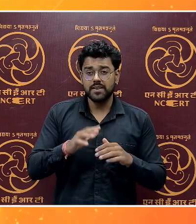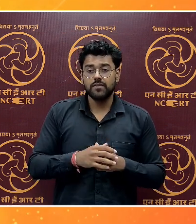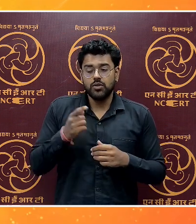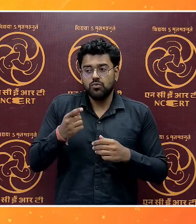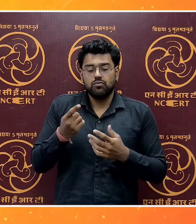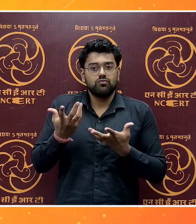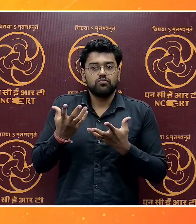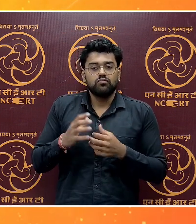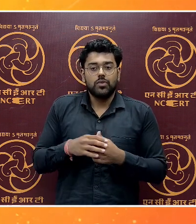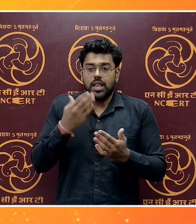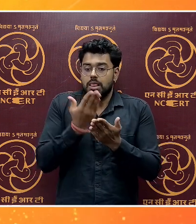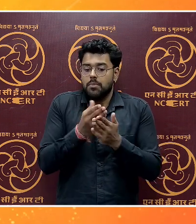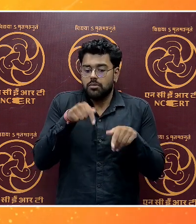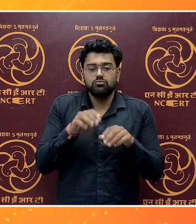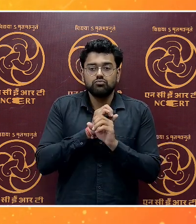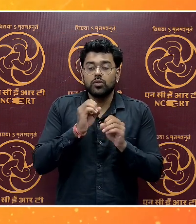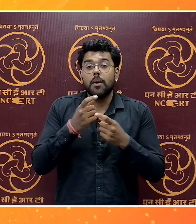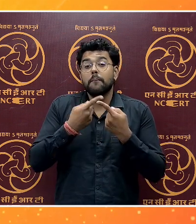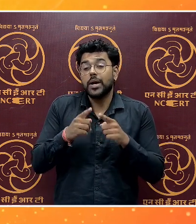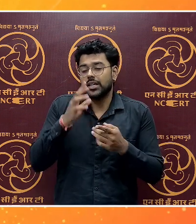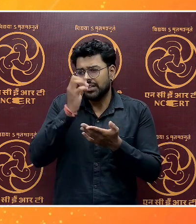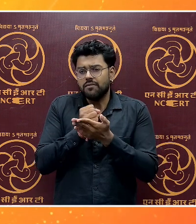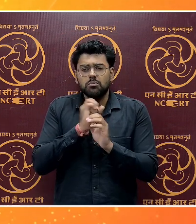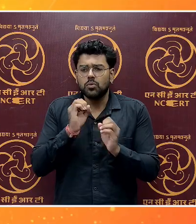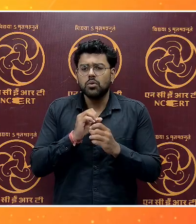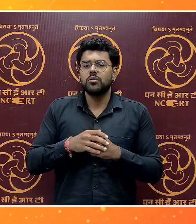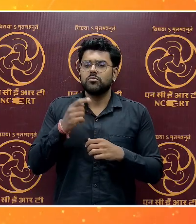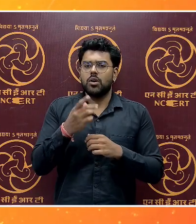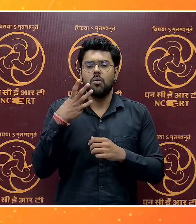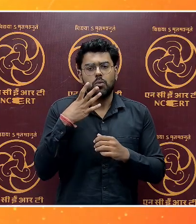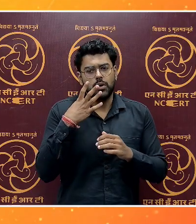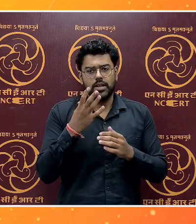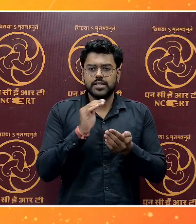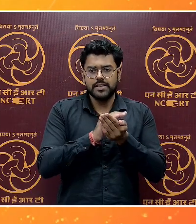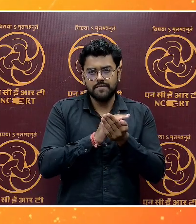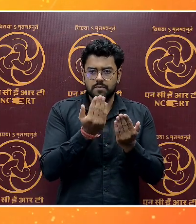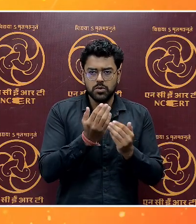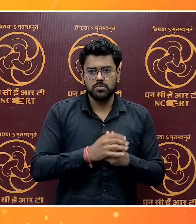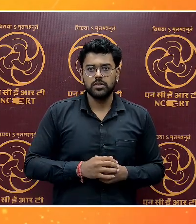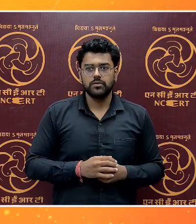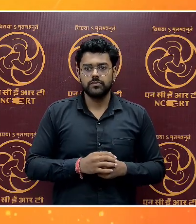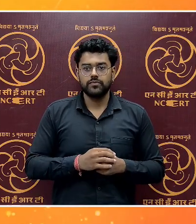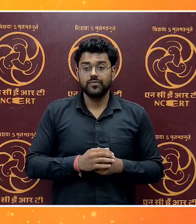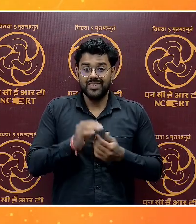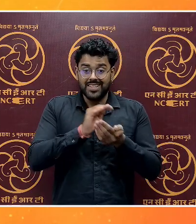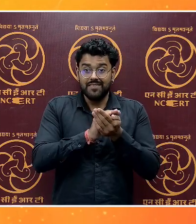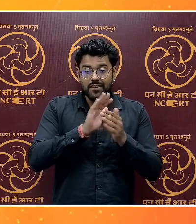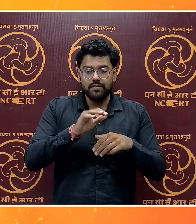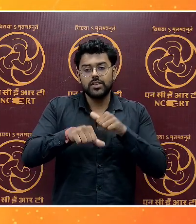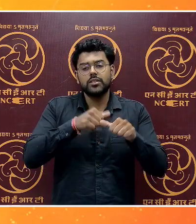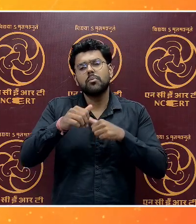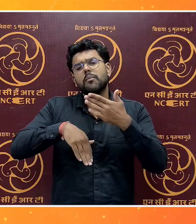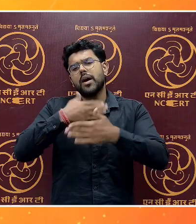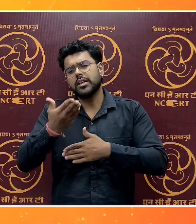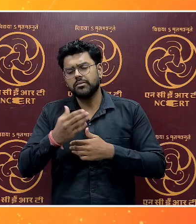it to submit it right now, but you are not sure or something. So you can simply save it and you can continue your process later